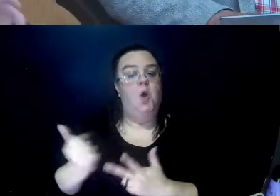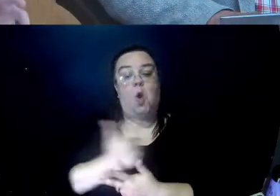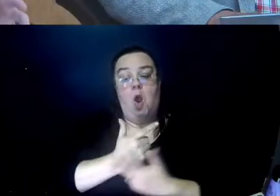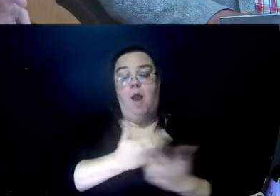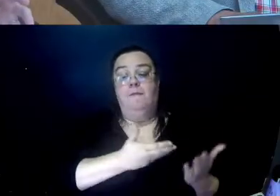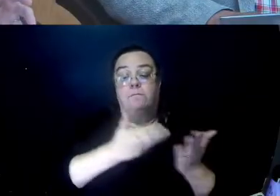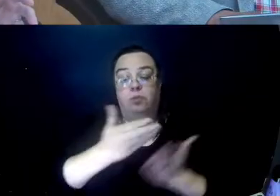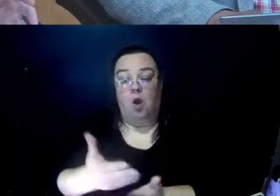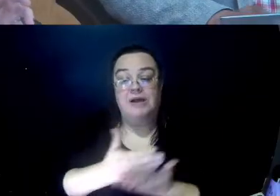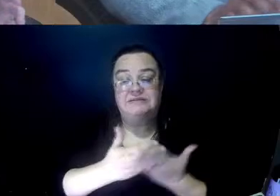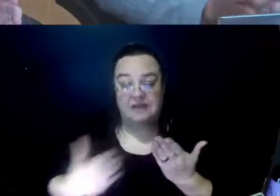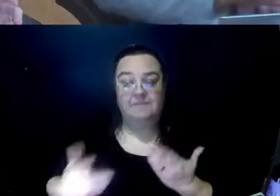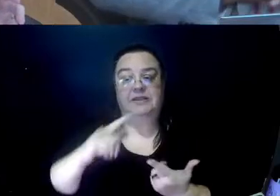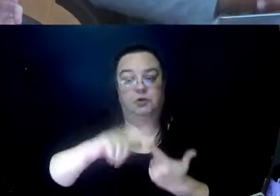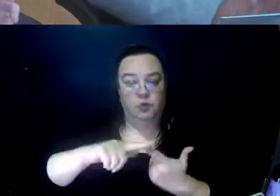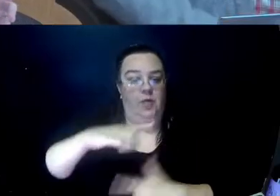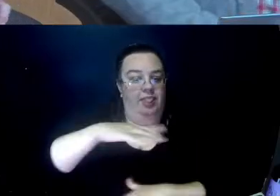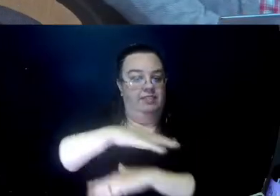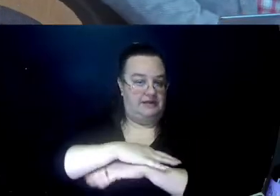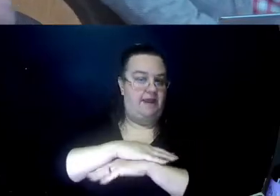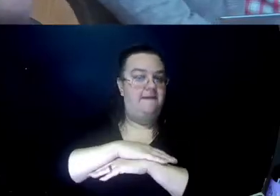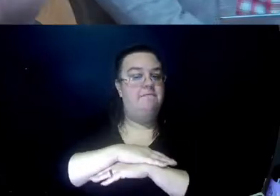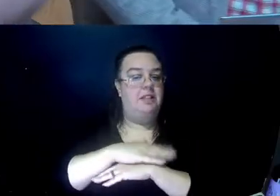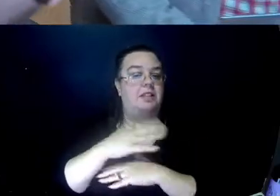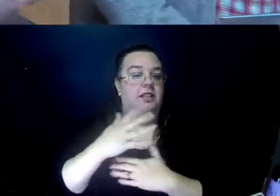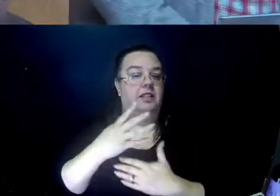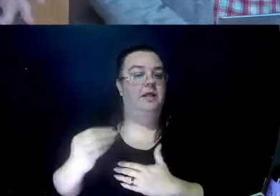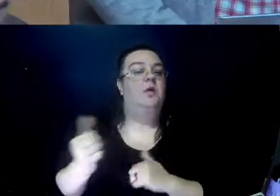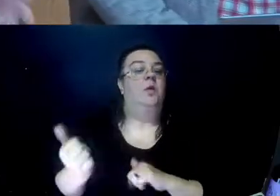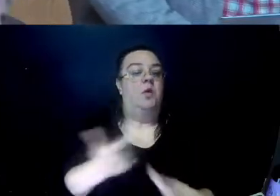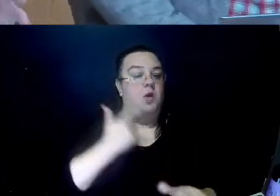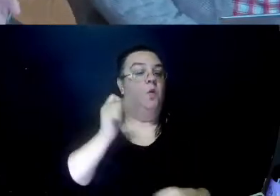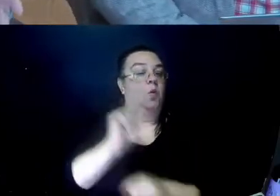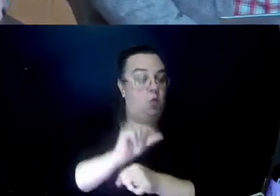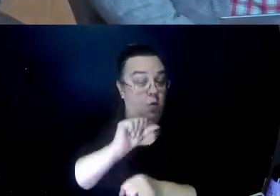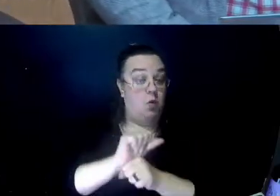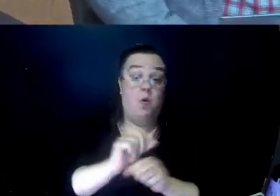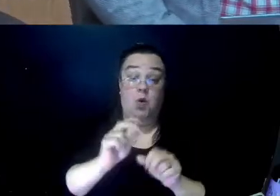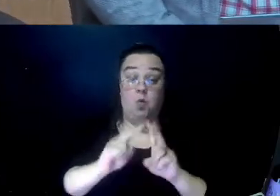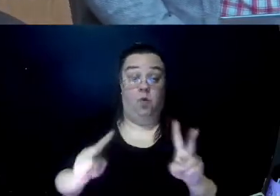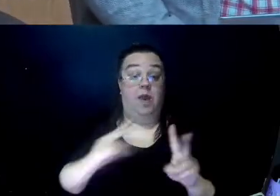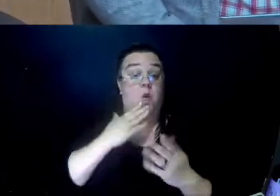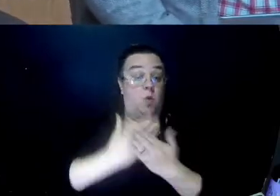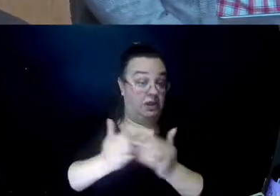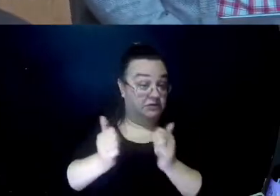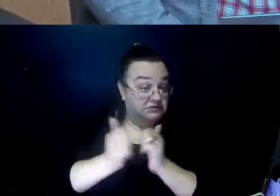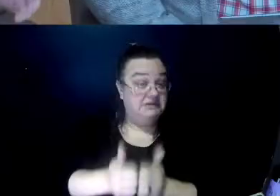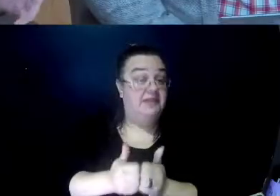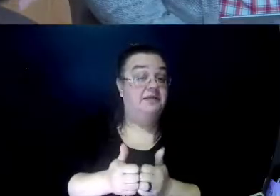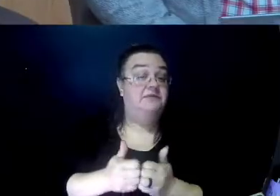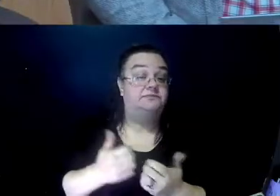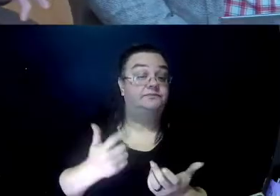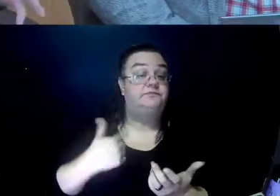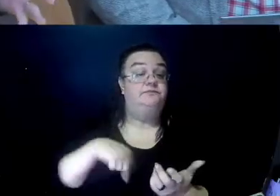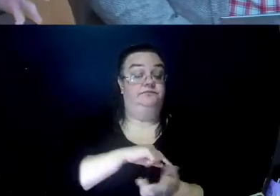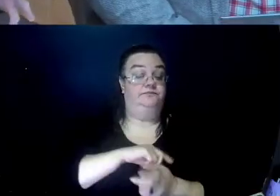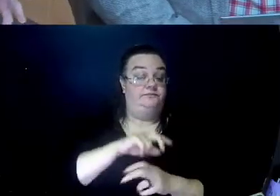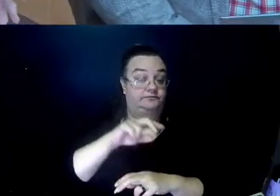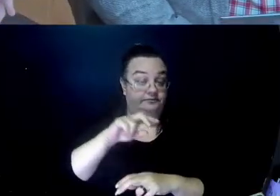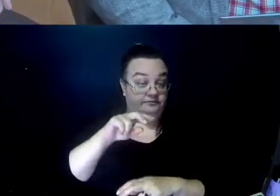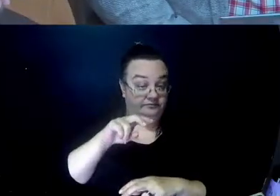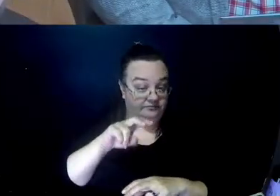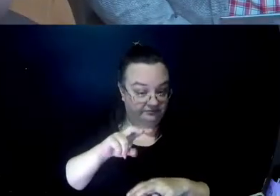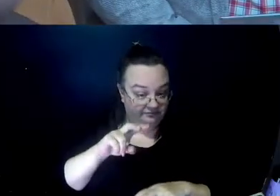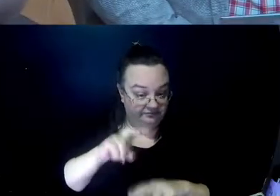the table, and we all worked very well together. And we sat there and we